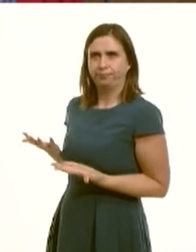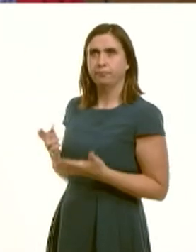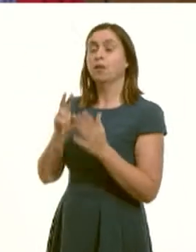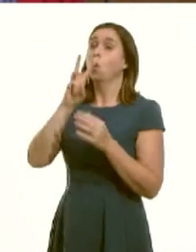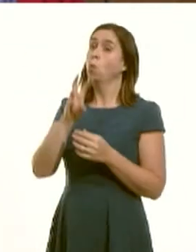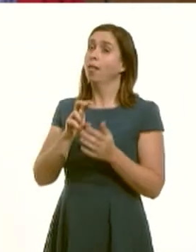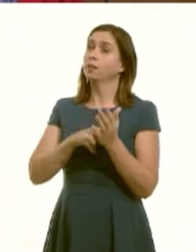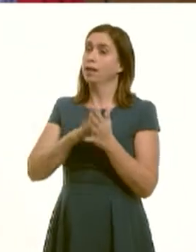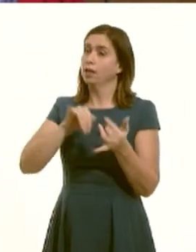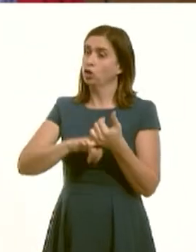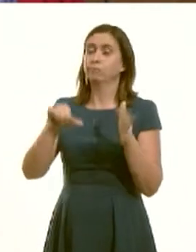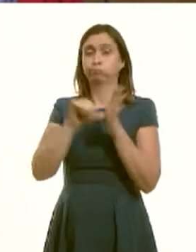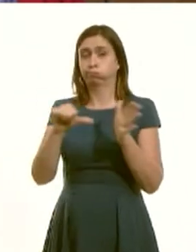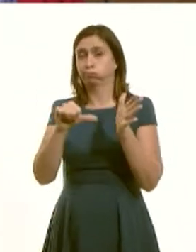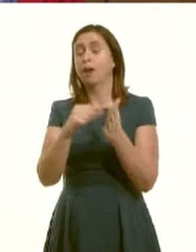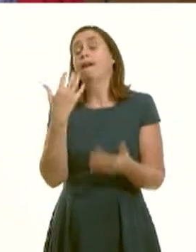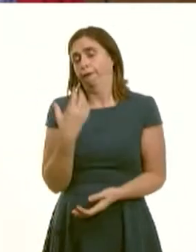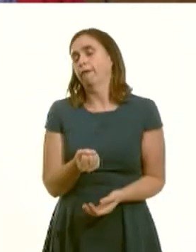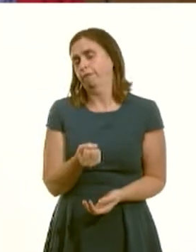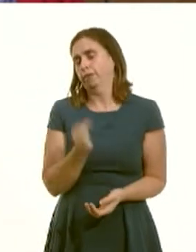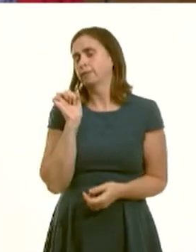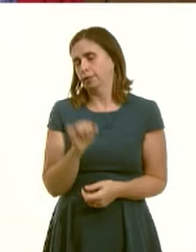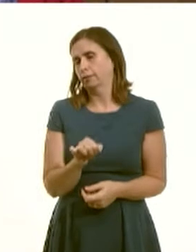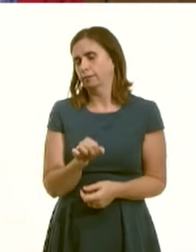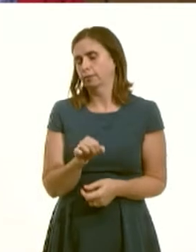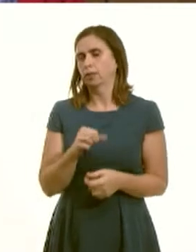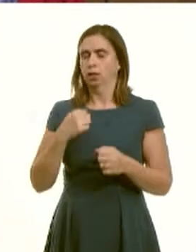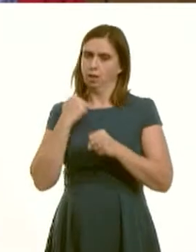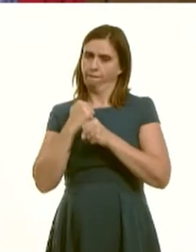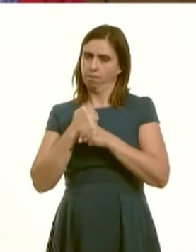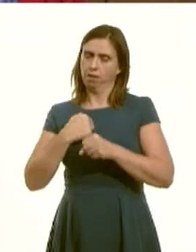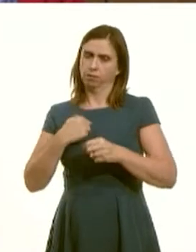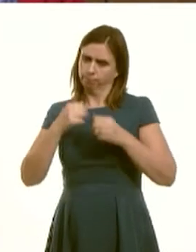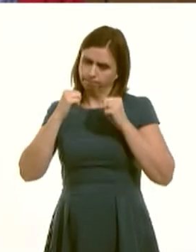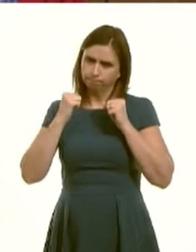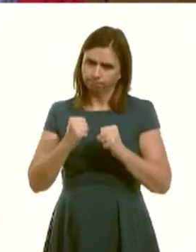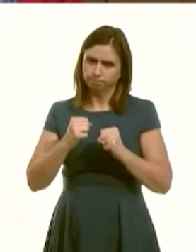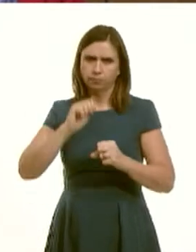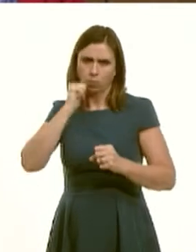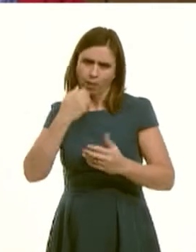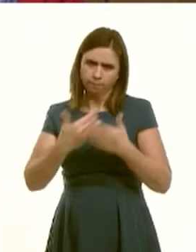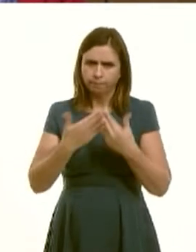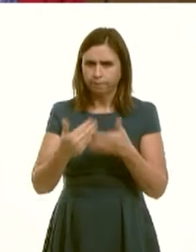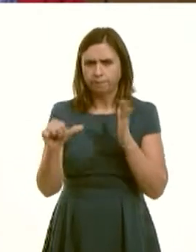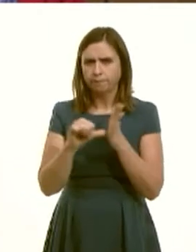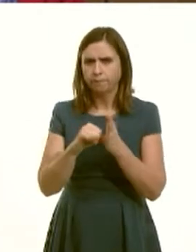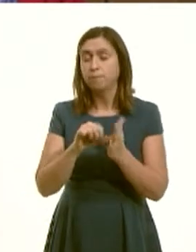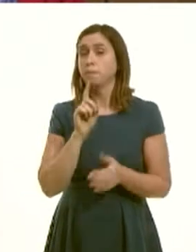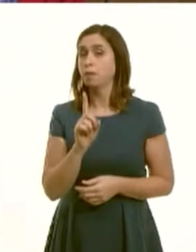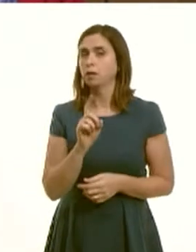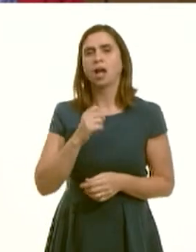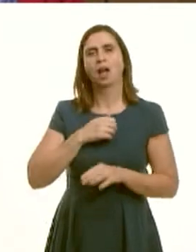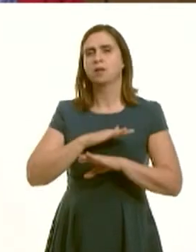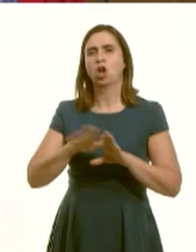doesn't have its difficulties. It clearly does. It clearly does. We as a government are committed to dealing with those difficulties. What we won't do, though, is